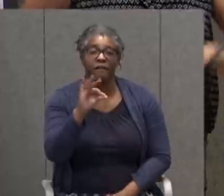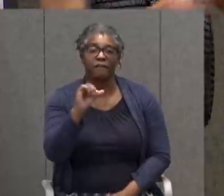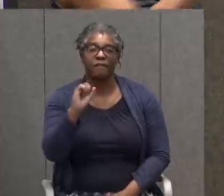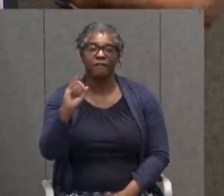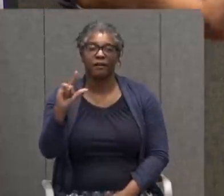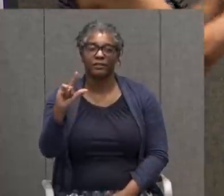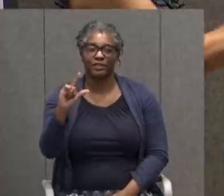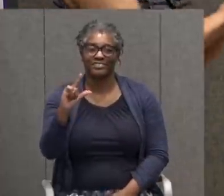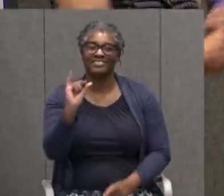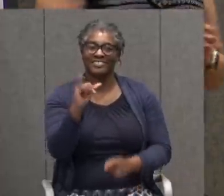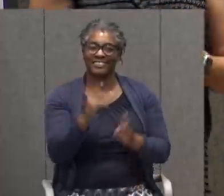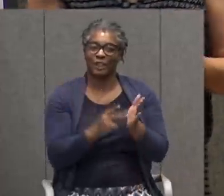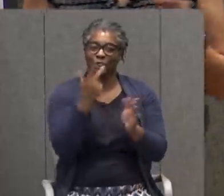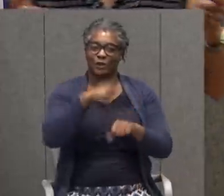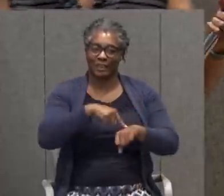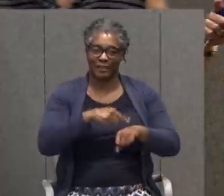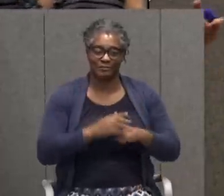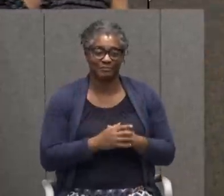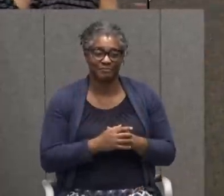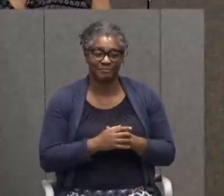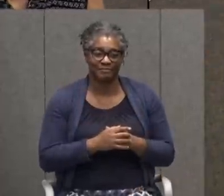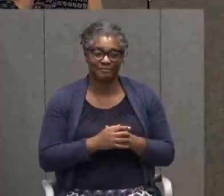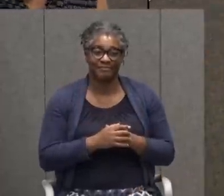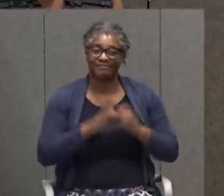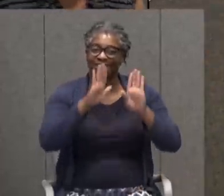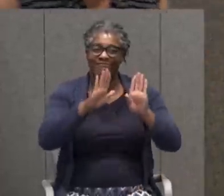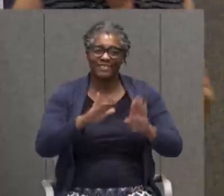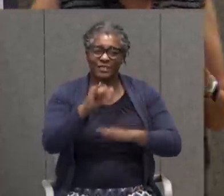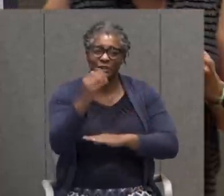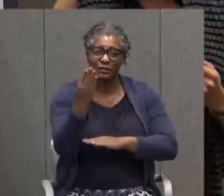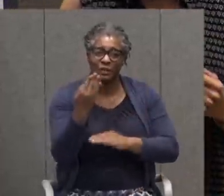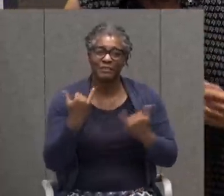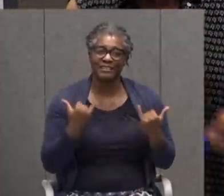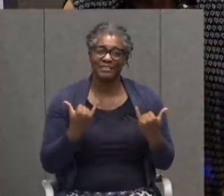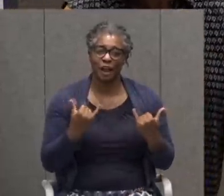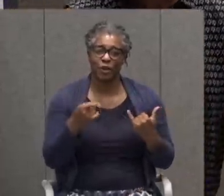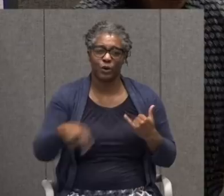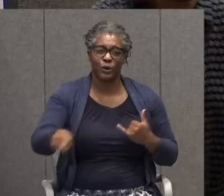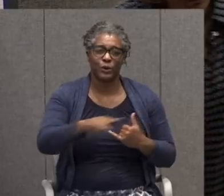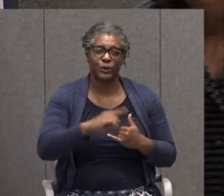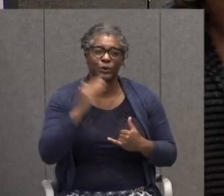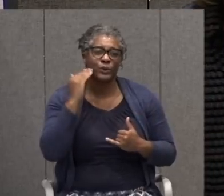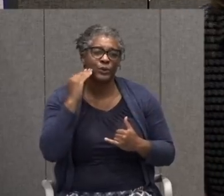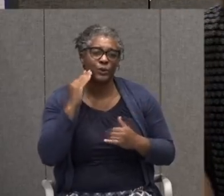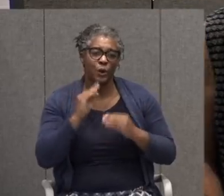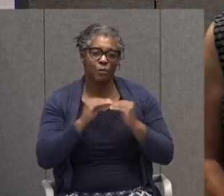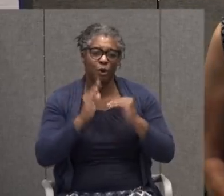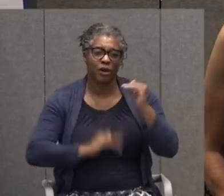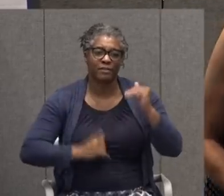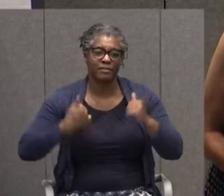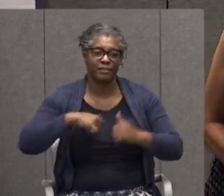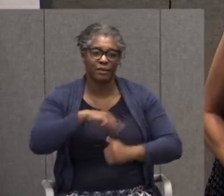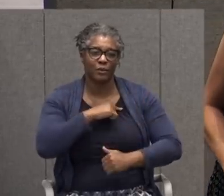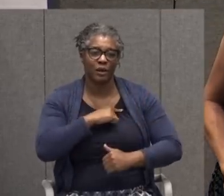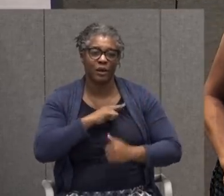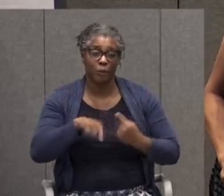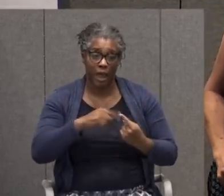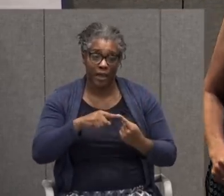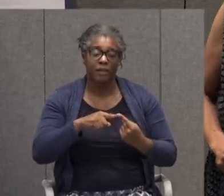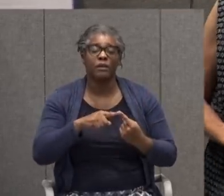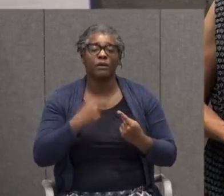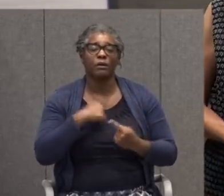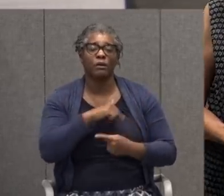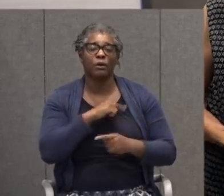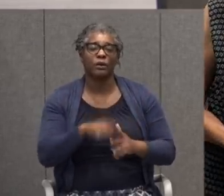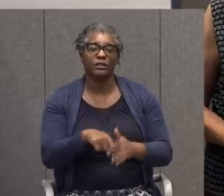Amazing job. You probably know much more now about fossils than you did when we started. Are you excited to learn more about some fossils